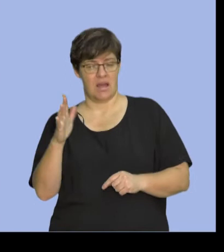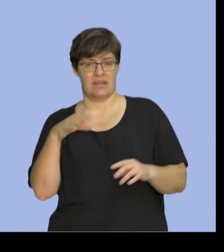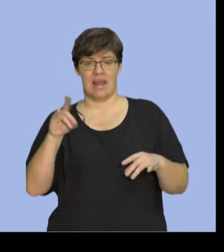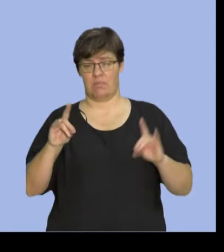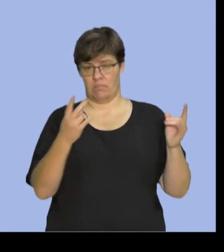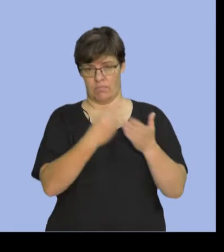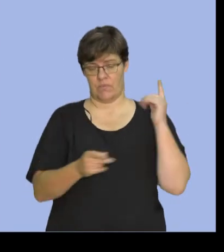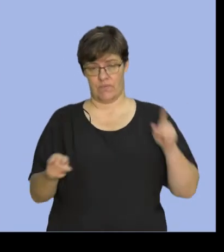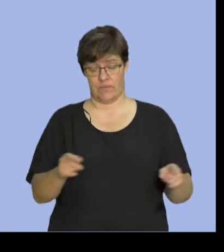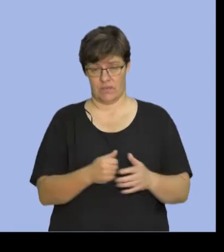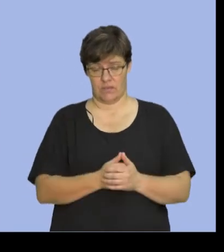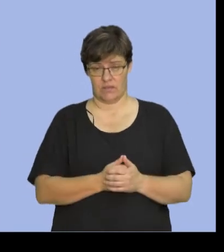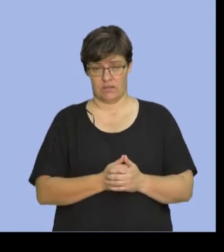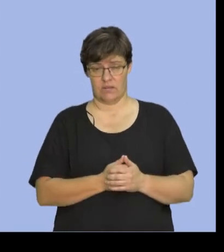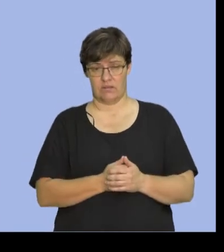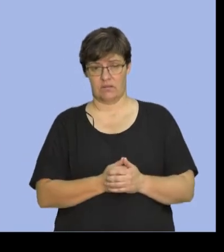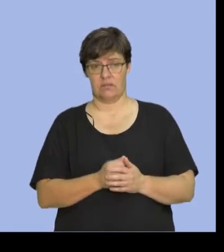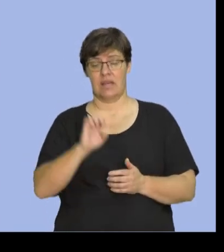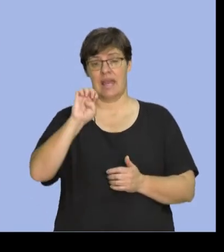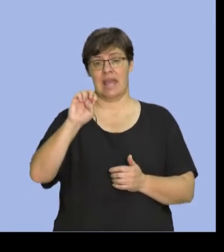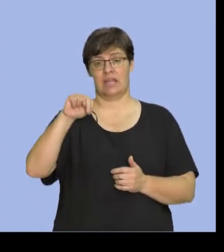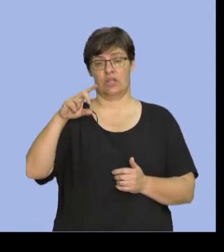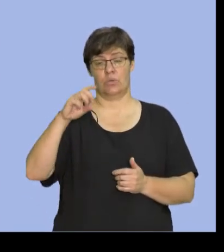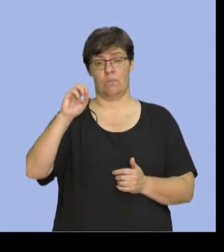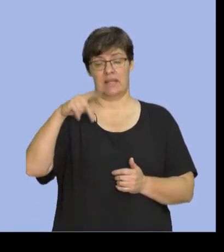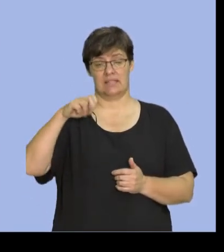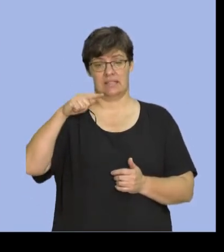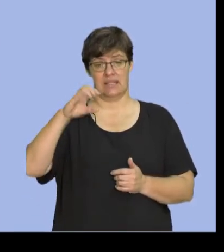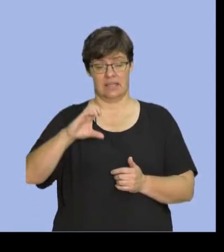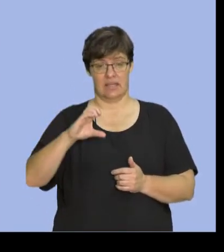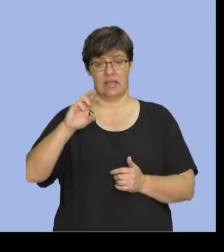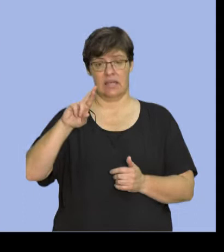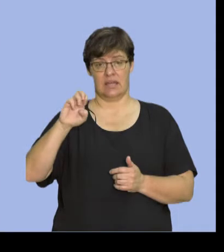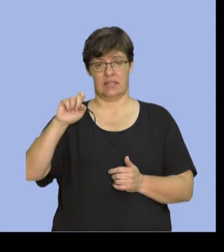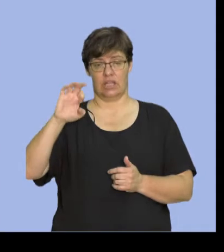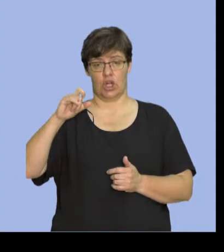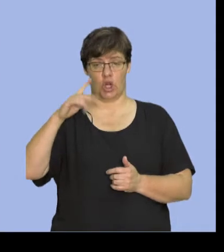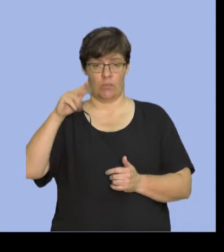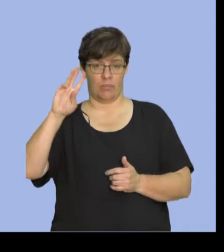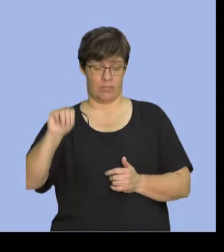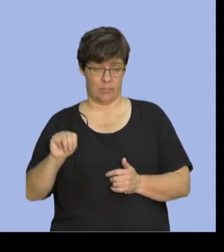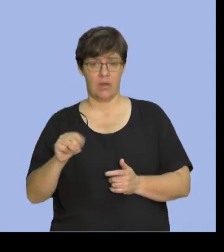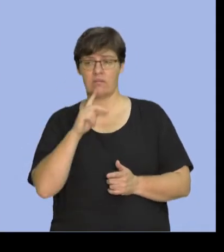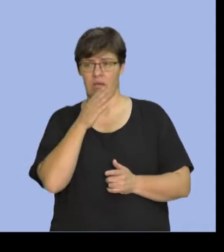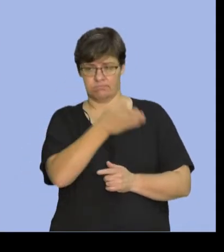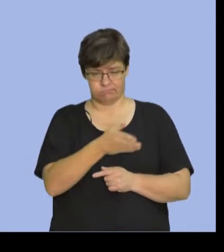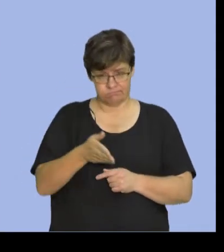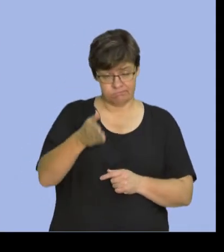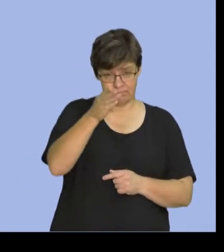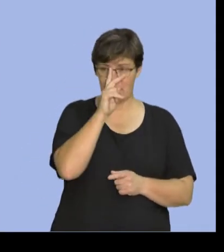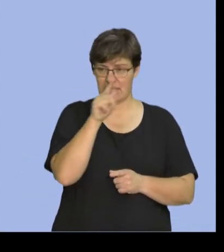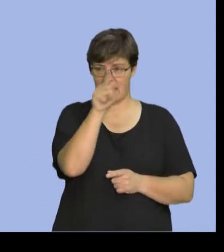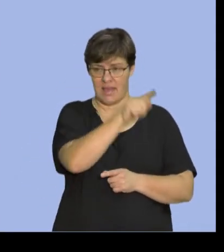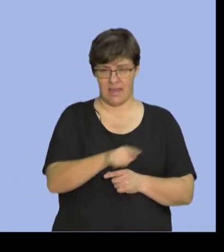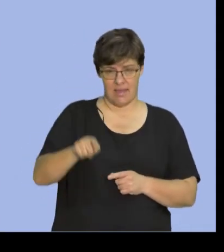cells. The presence of the endoplasmic reticulum can be seen dotted with the ribosomes, as you would see here,